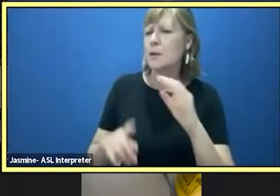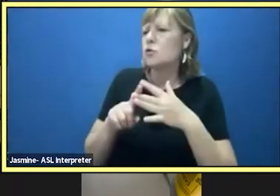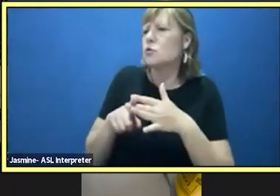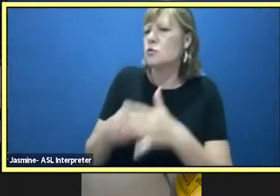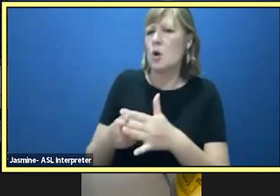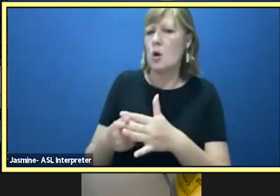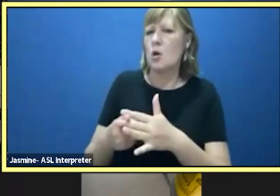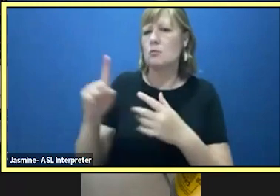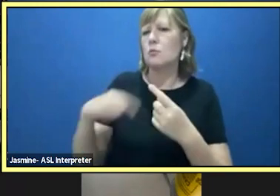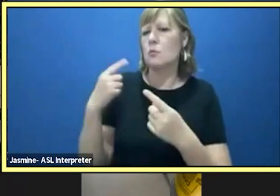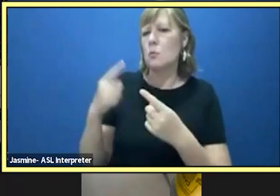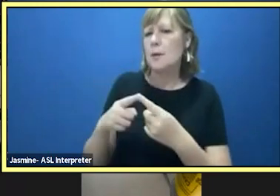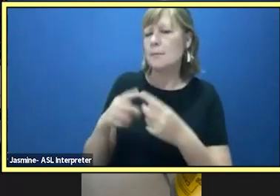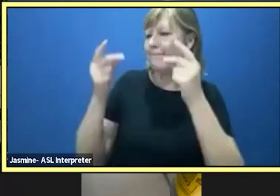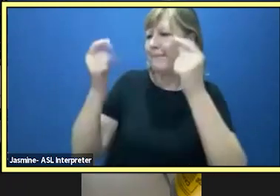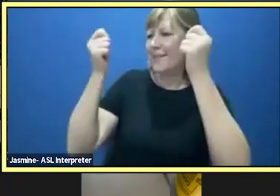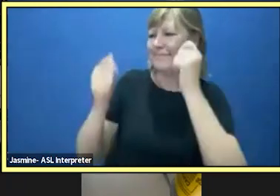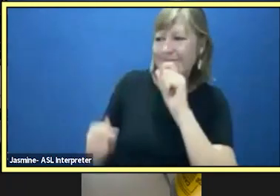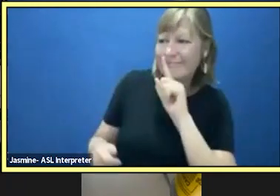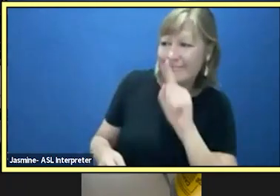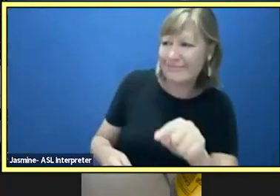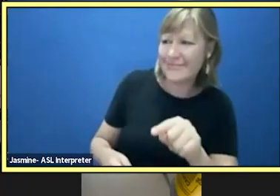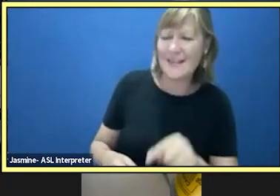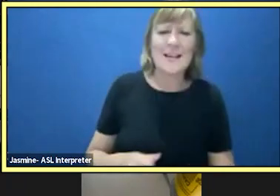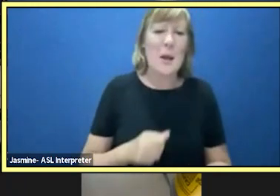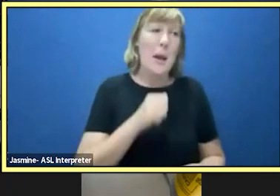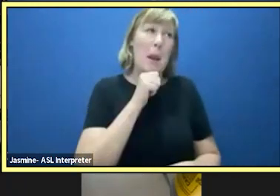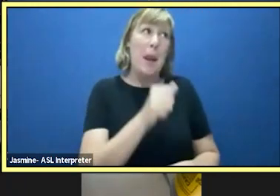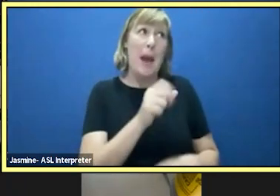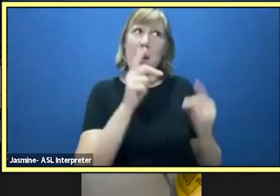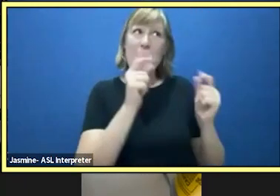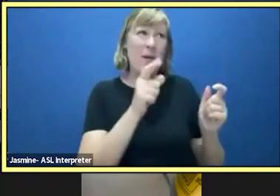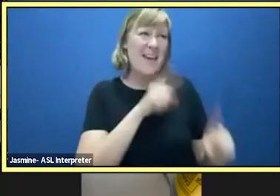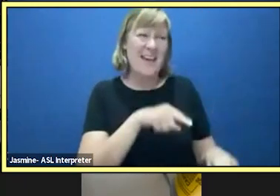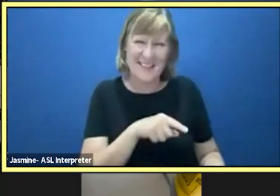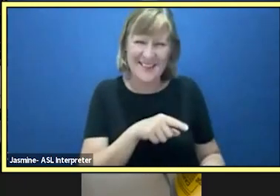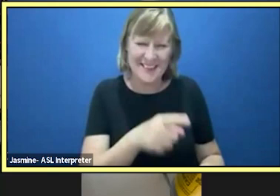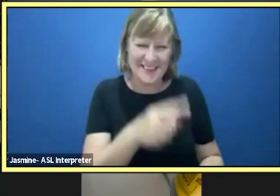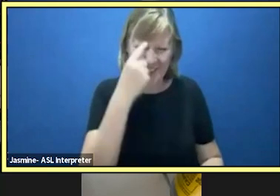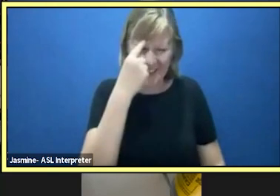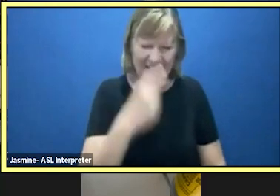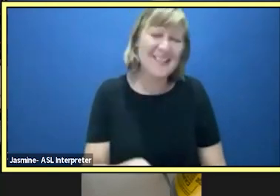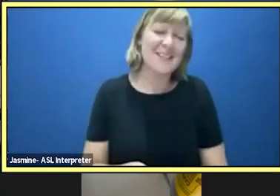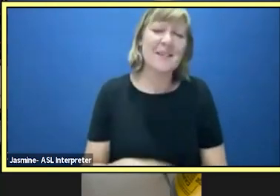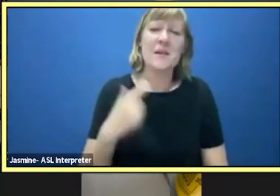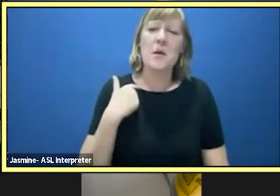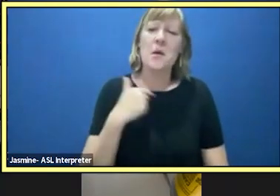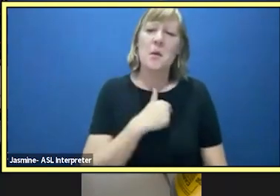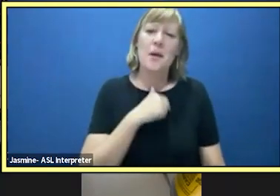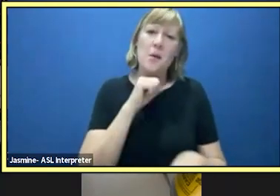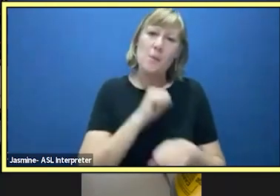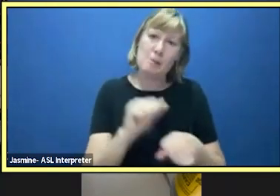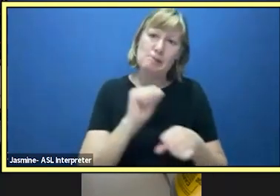out. Yeah, that's not as quickie as you think. Okay. We are working as quickly as we can. We want